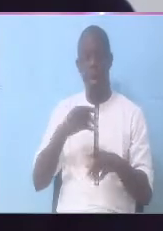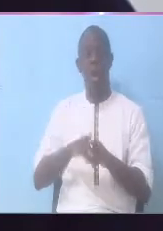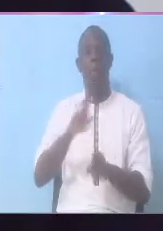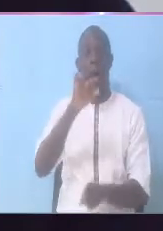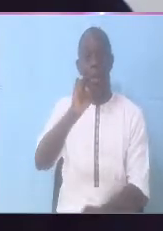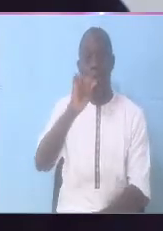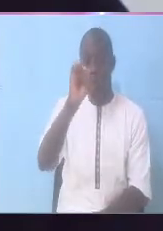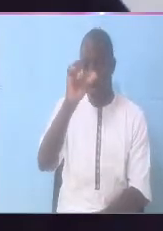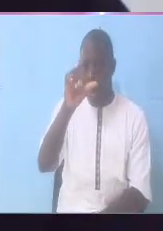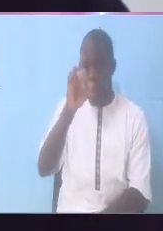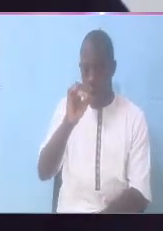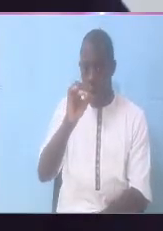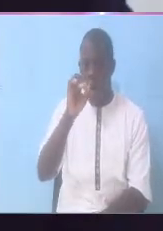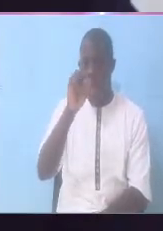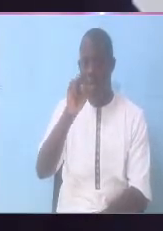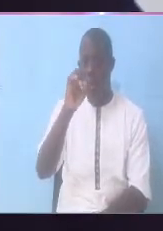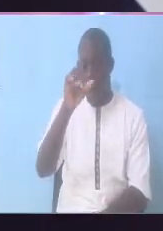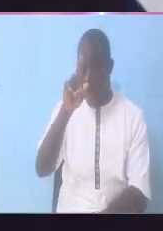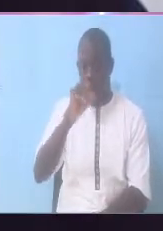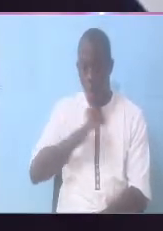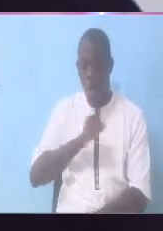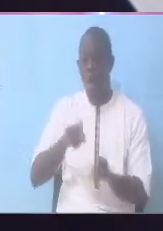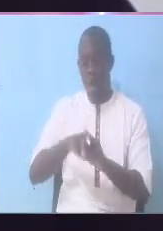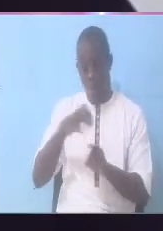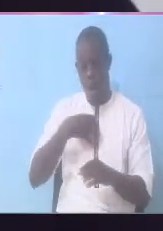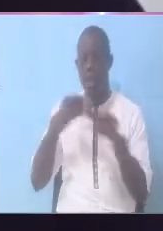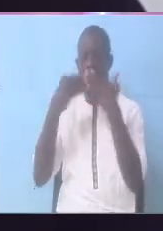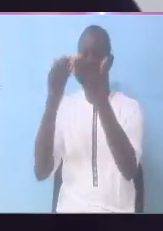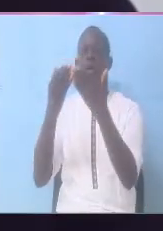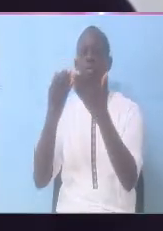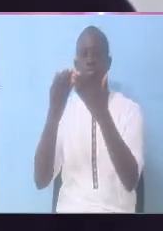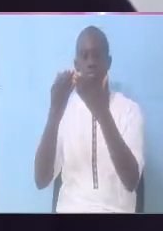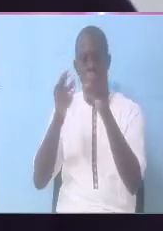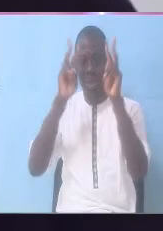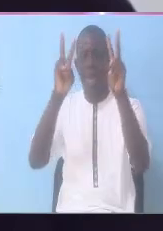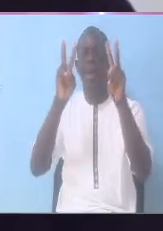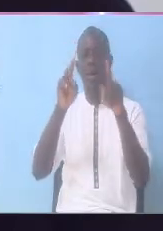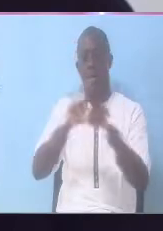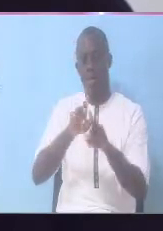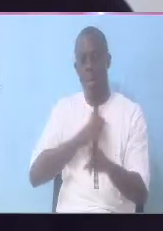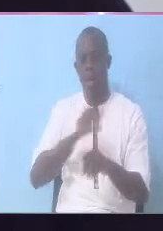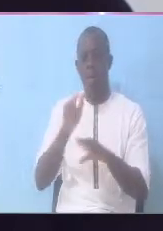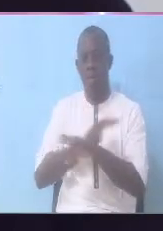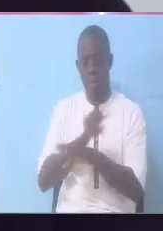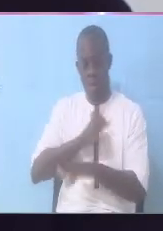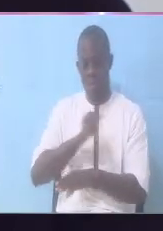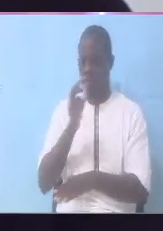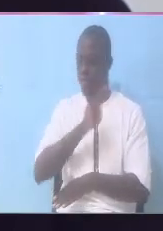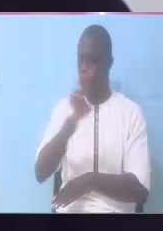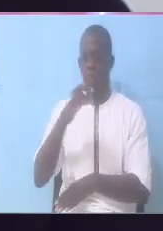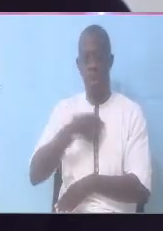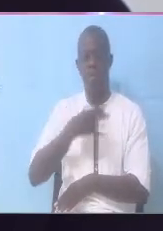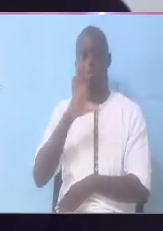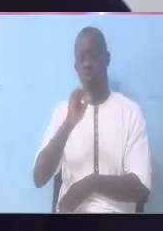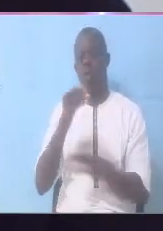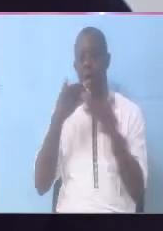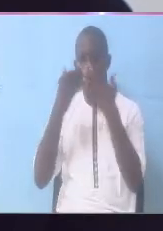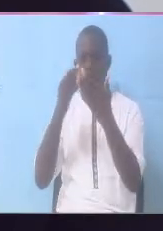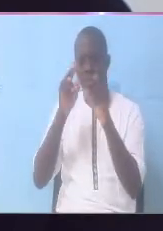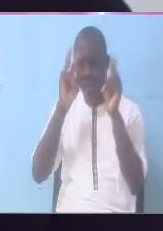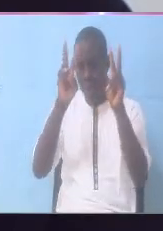this was coming to be something that, you know what I mean, I knew it was Jammeh was going to react. Would you allow for the interpretation,